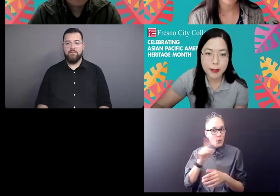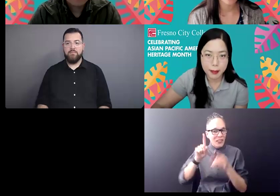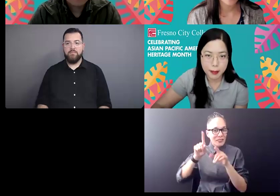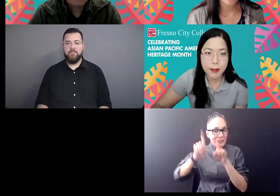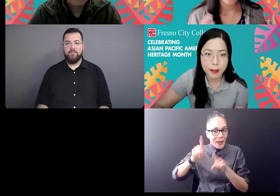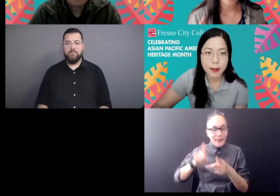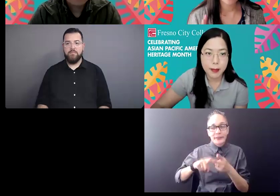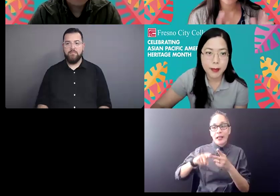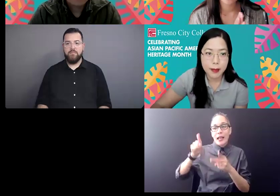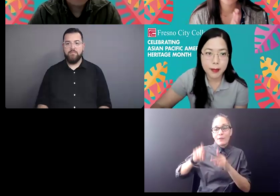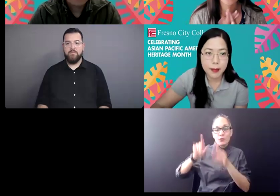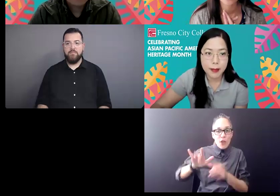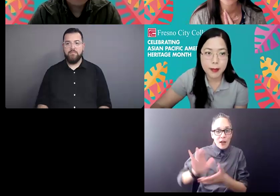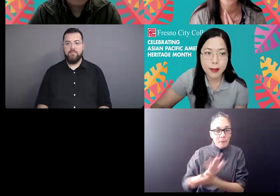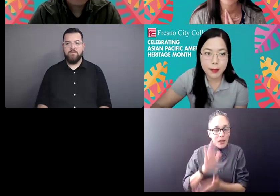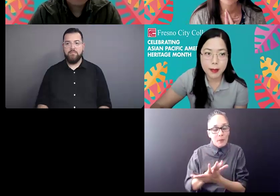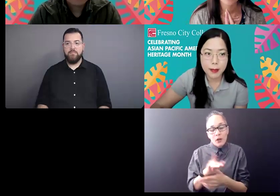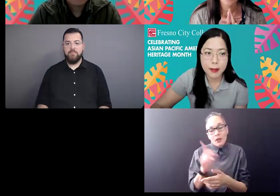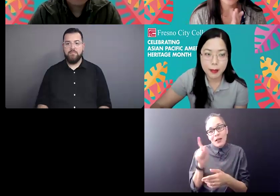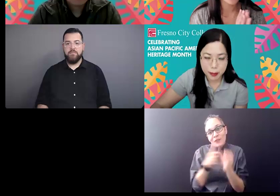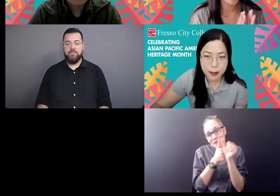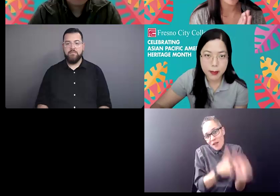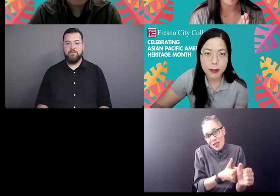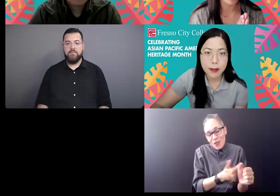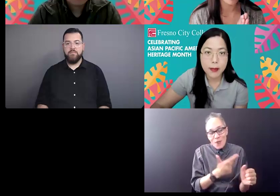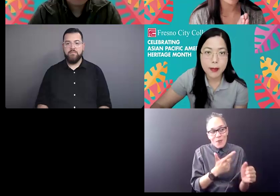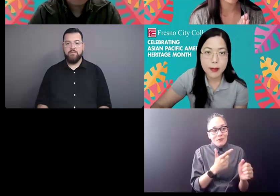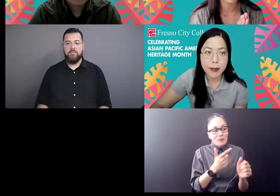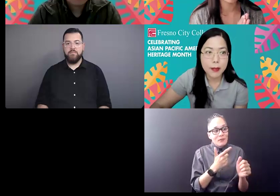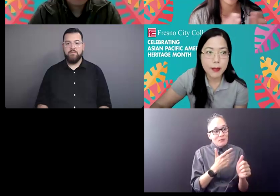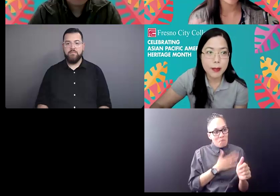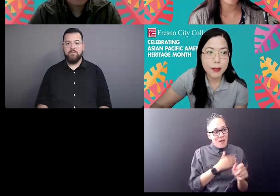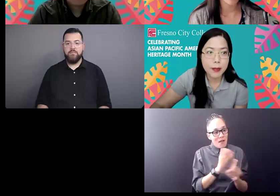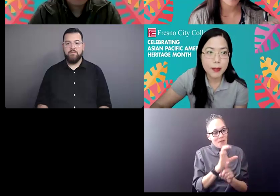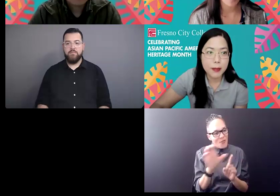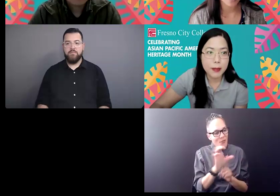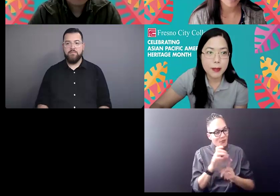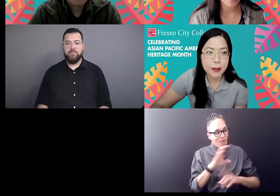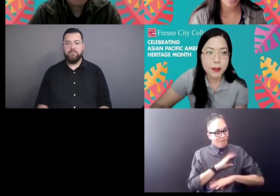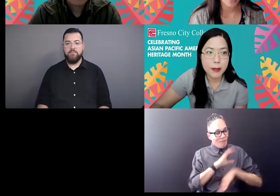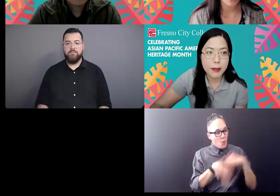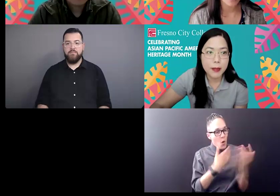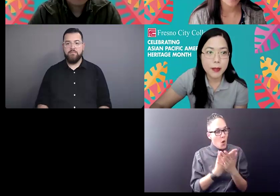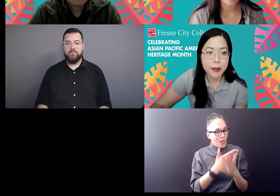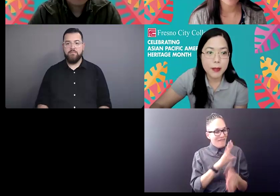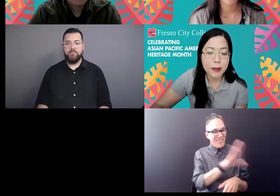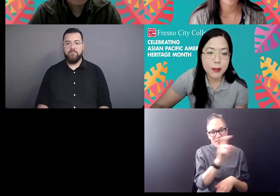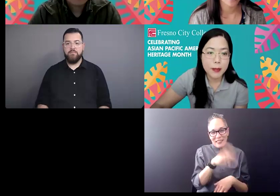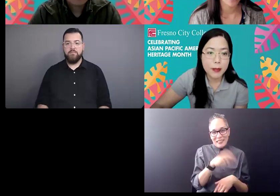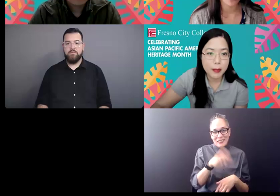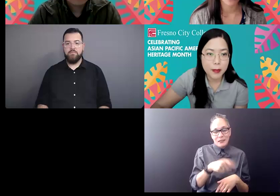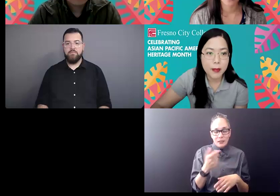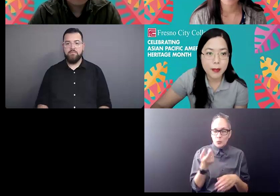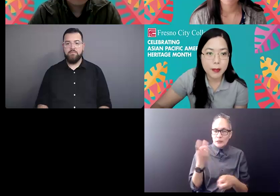things. And so just kind of adhering to doing all of what is expected of me was